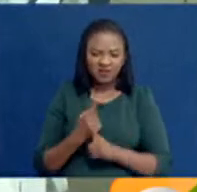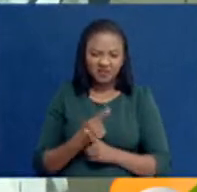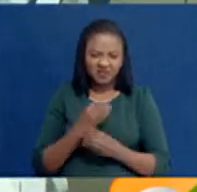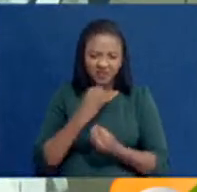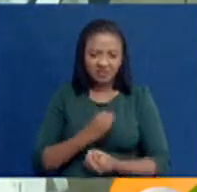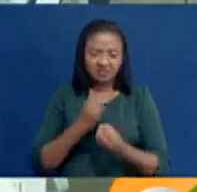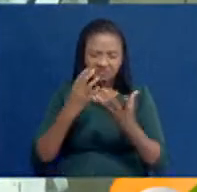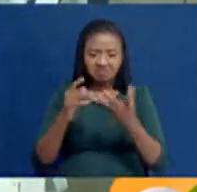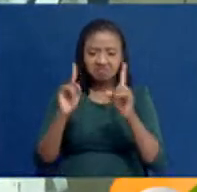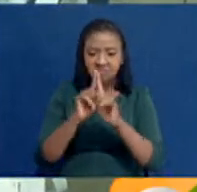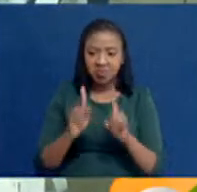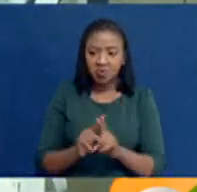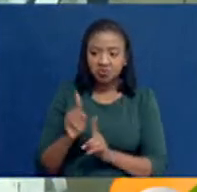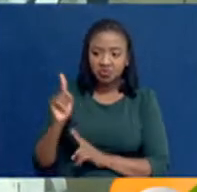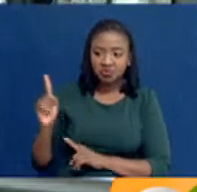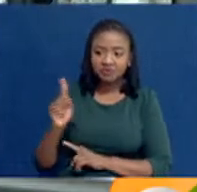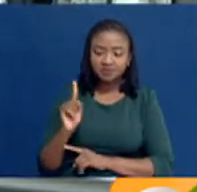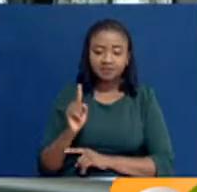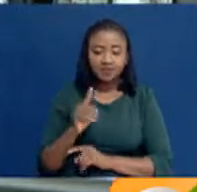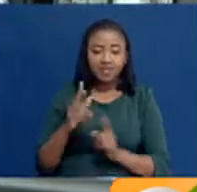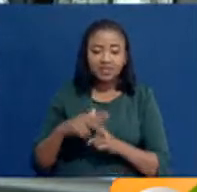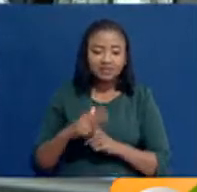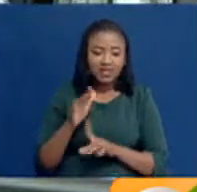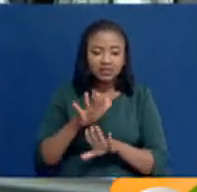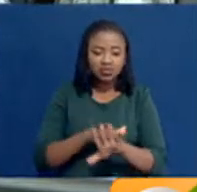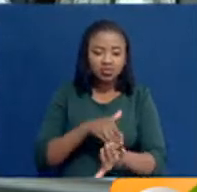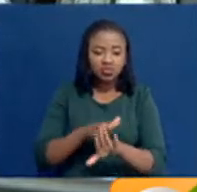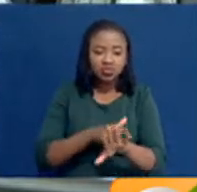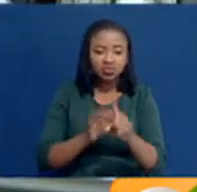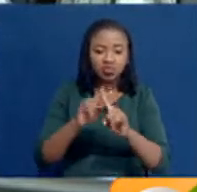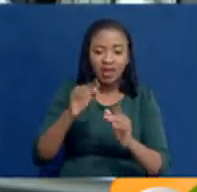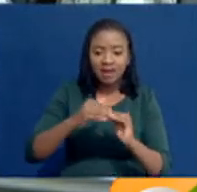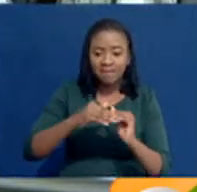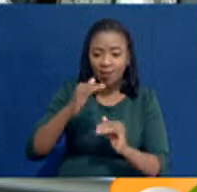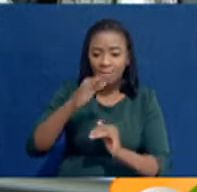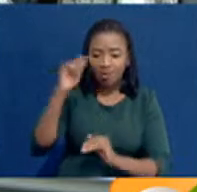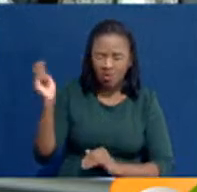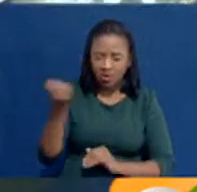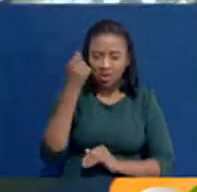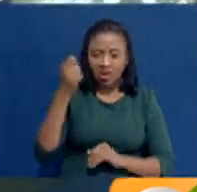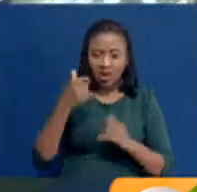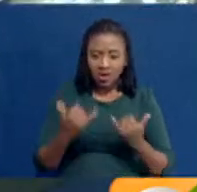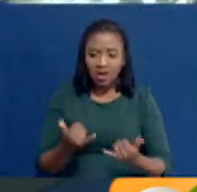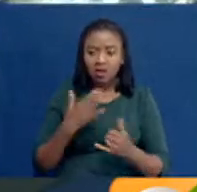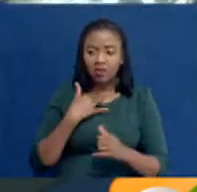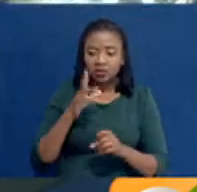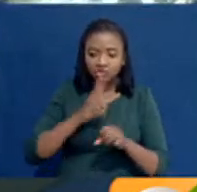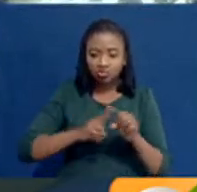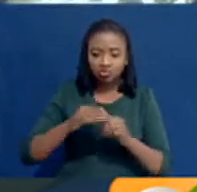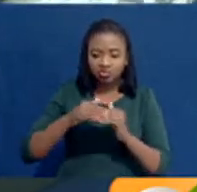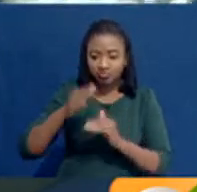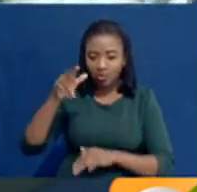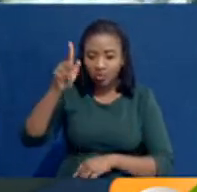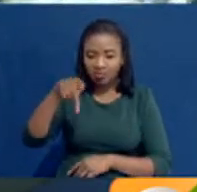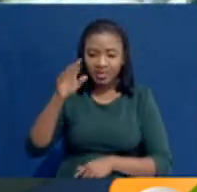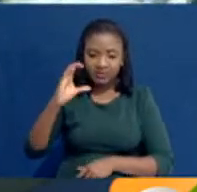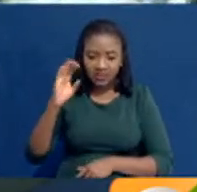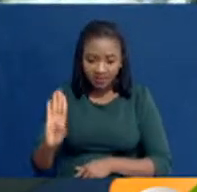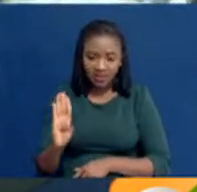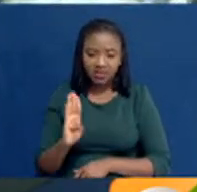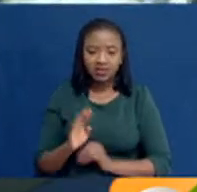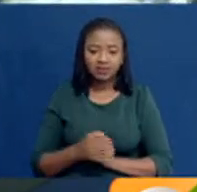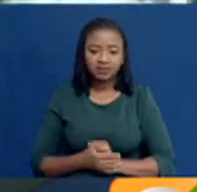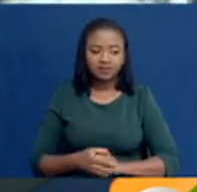says Gearbox Europlacer started slow, but more and more Kenyans are now embracing its PCBs as demand for more tech devices